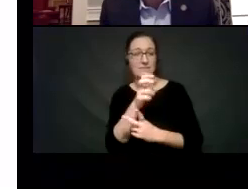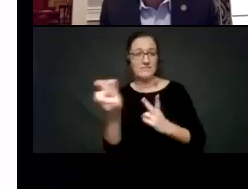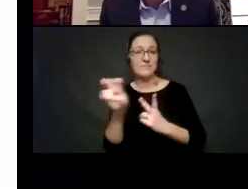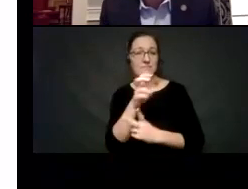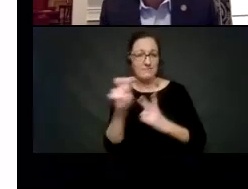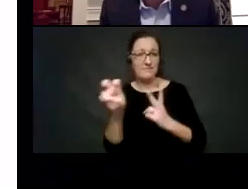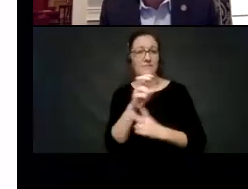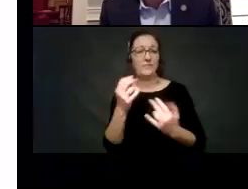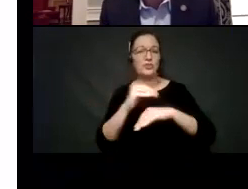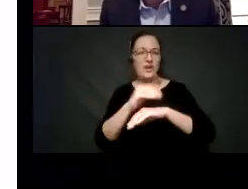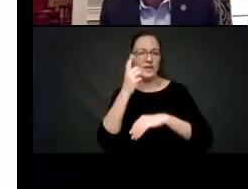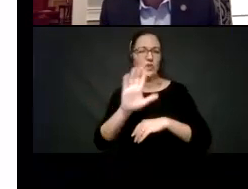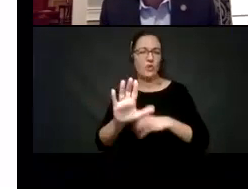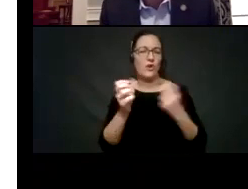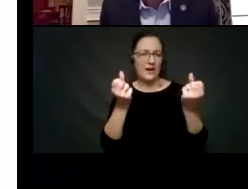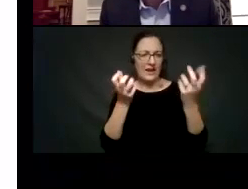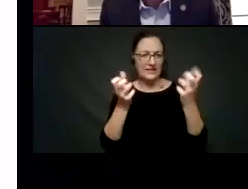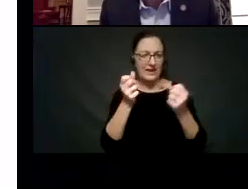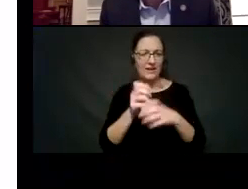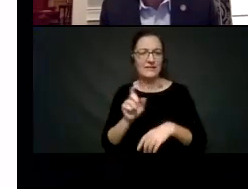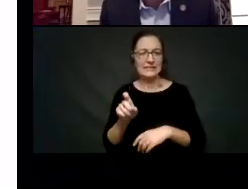ASL needs.